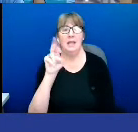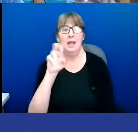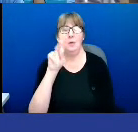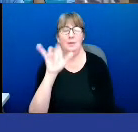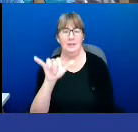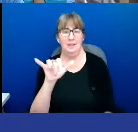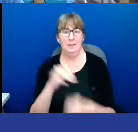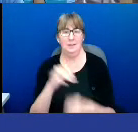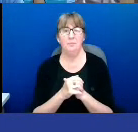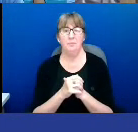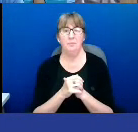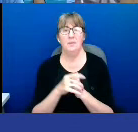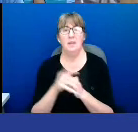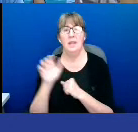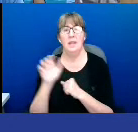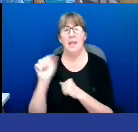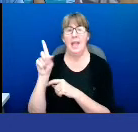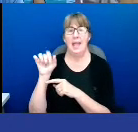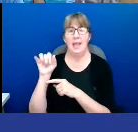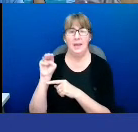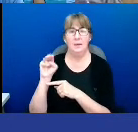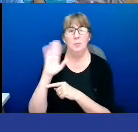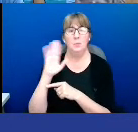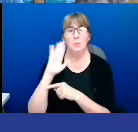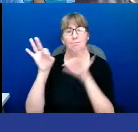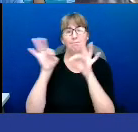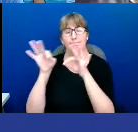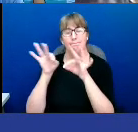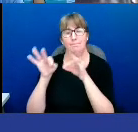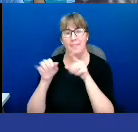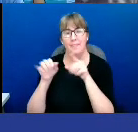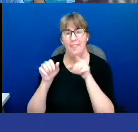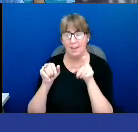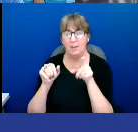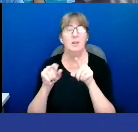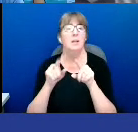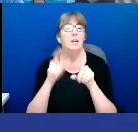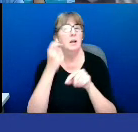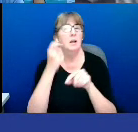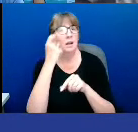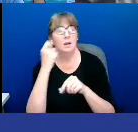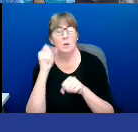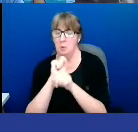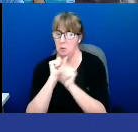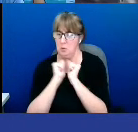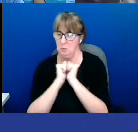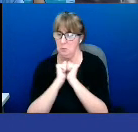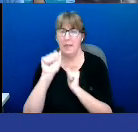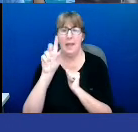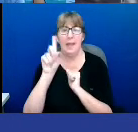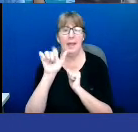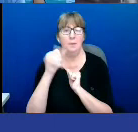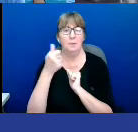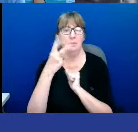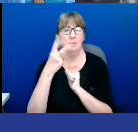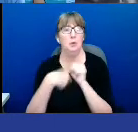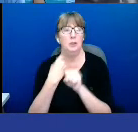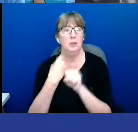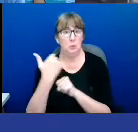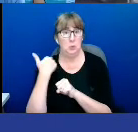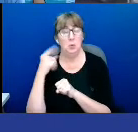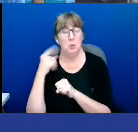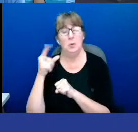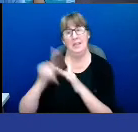experiences there. But before they get started, we worked with Adam, I guess, a couple years ago, and he started